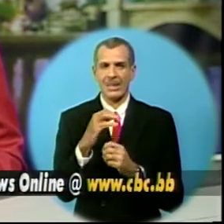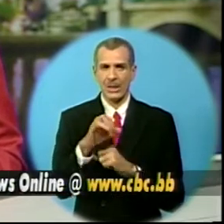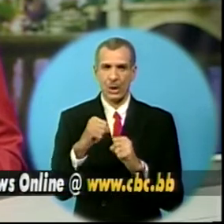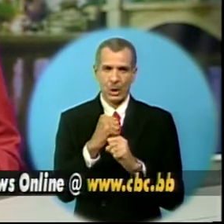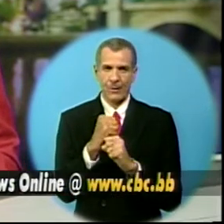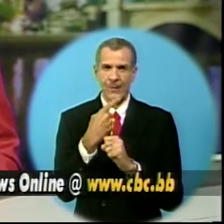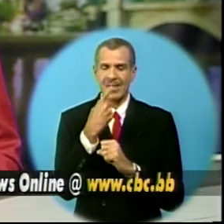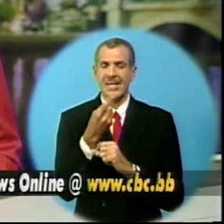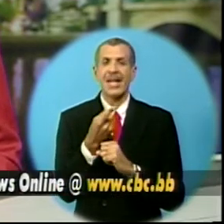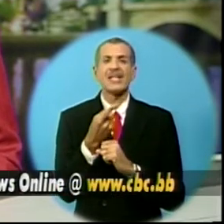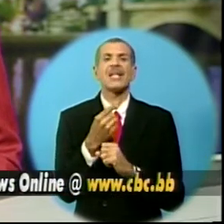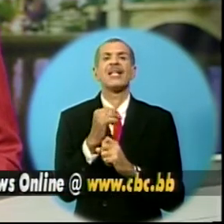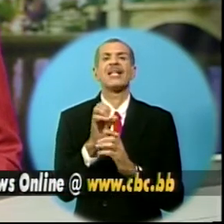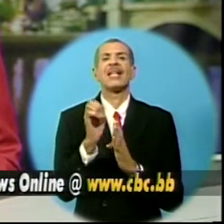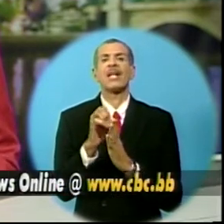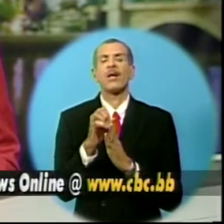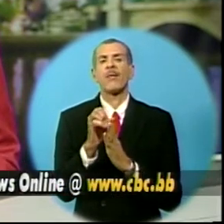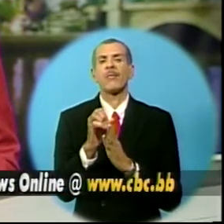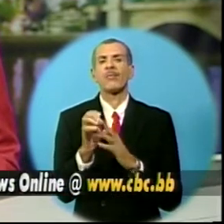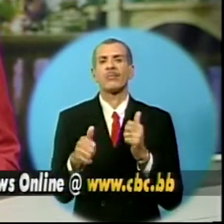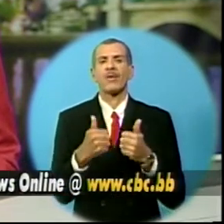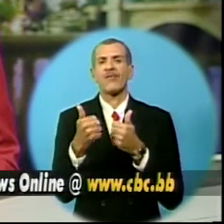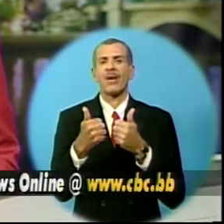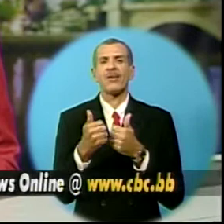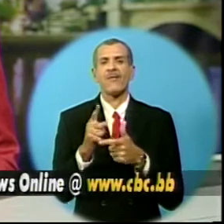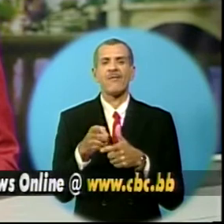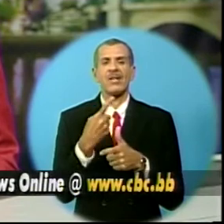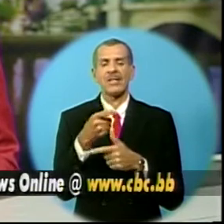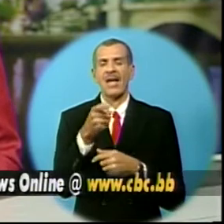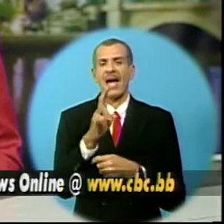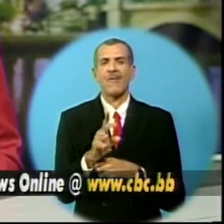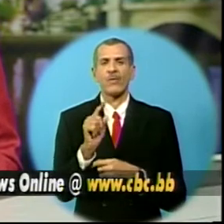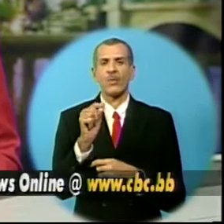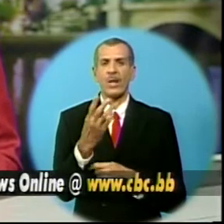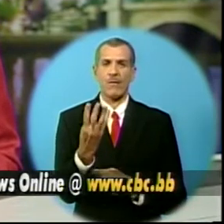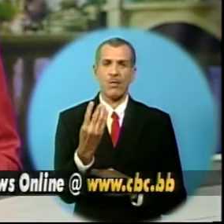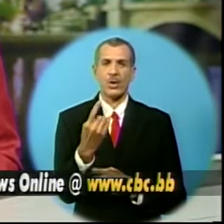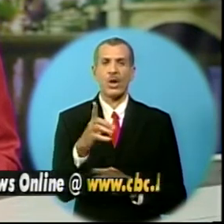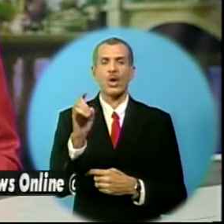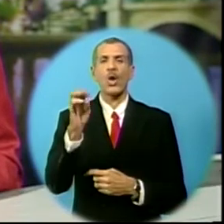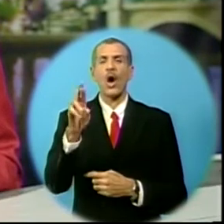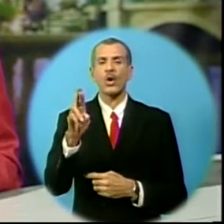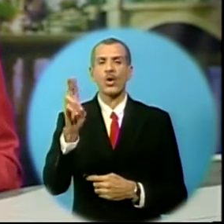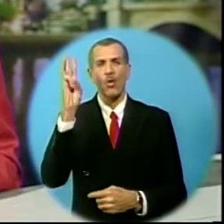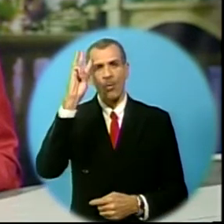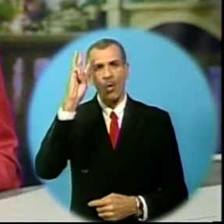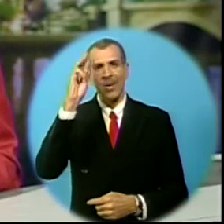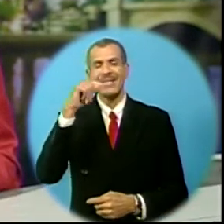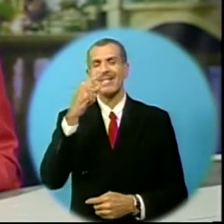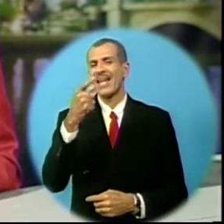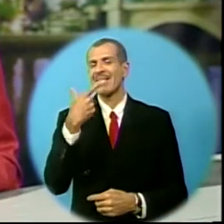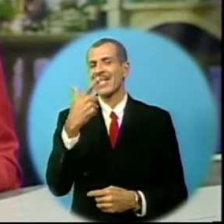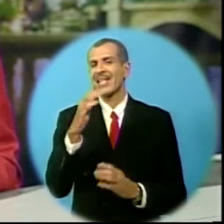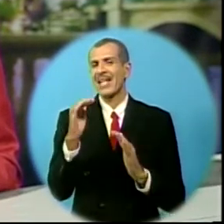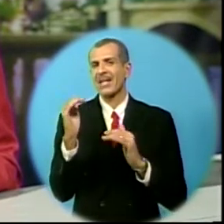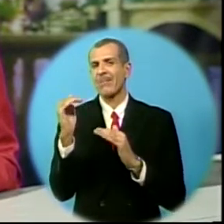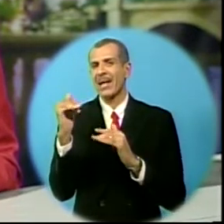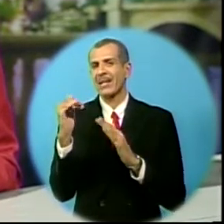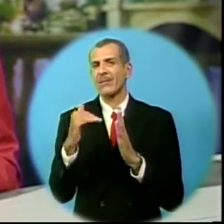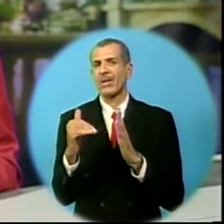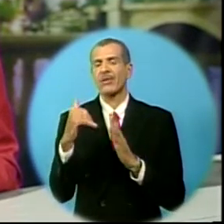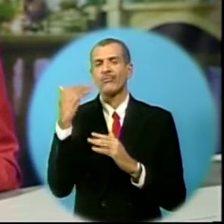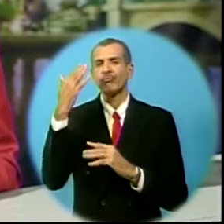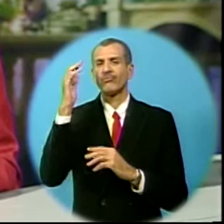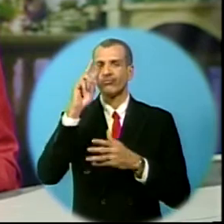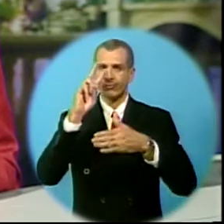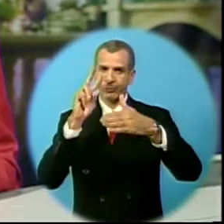review of Barbados' economic performance for the first half of 2014, Dr. Worrell says the expected growth is based on a forecast